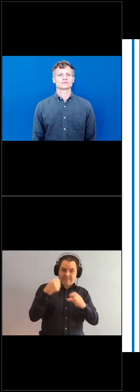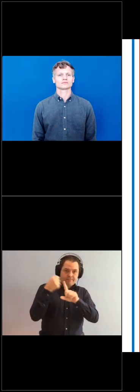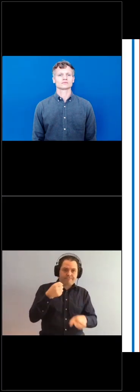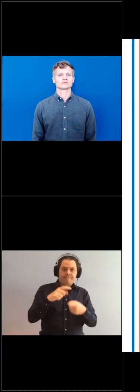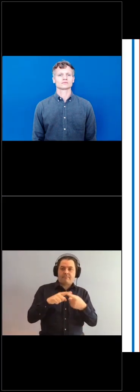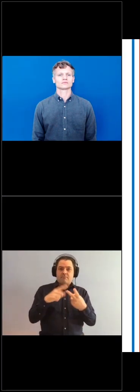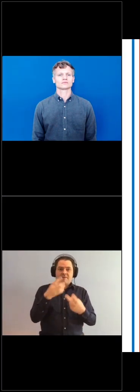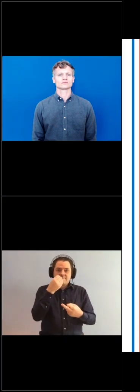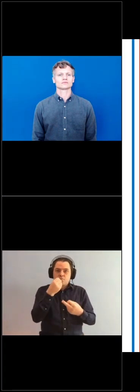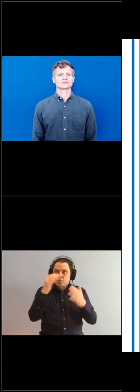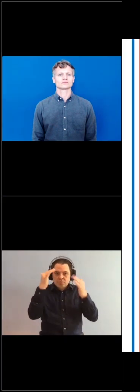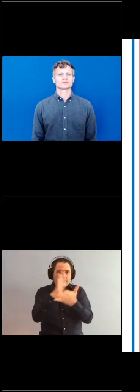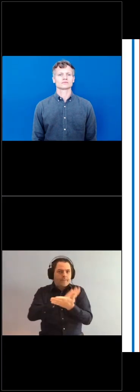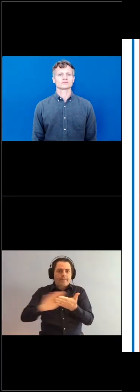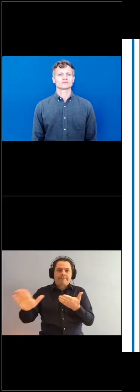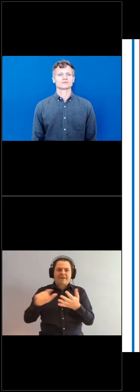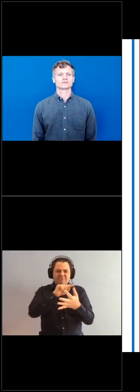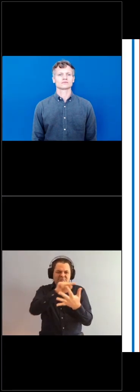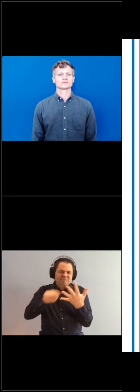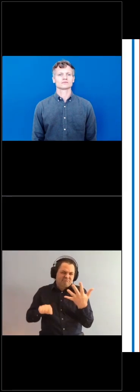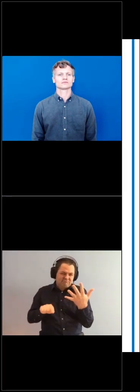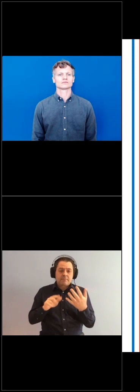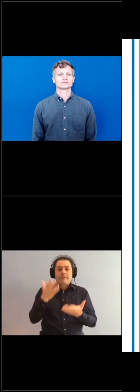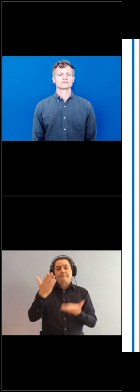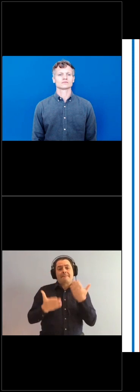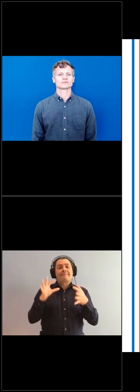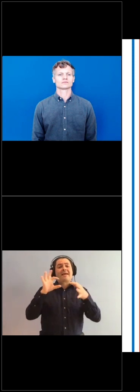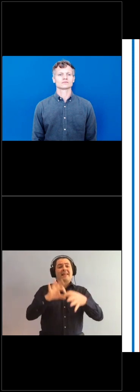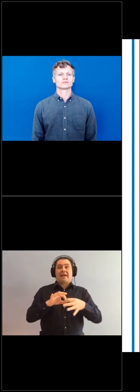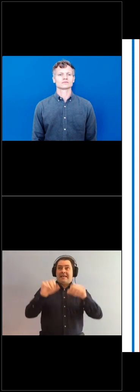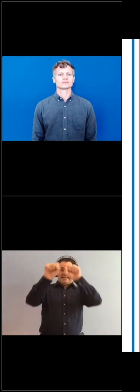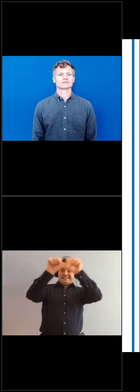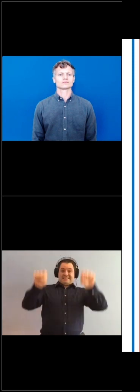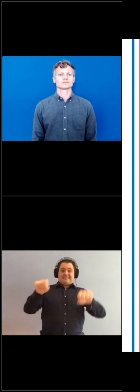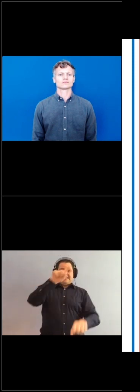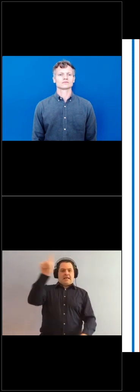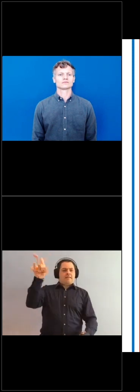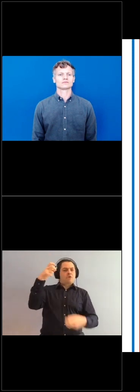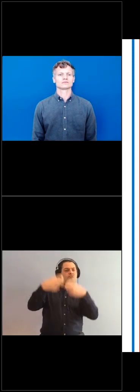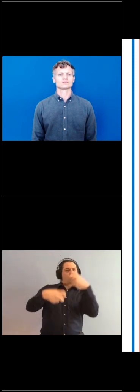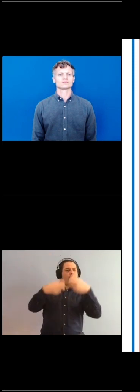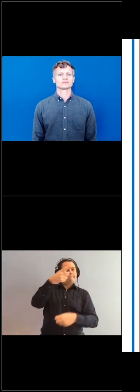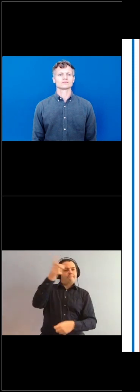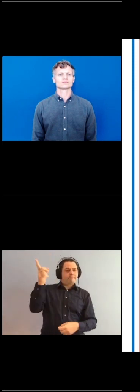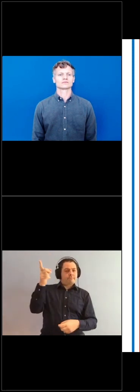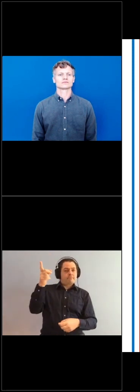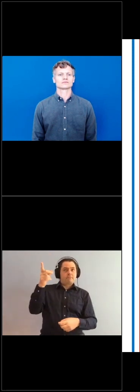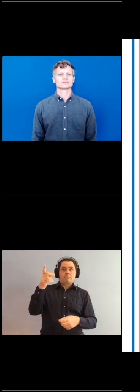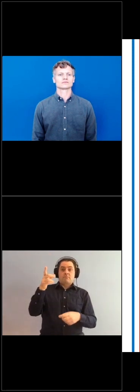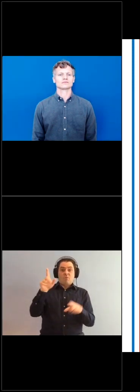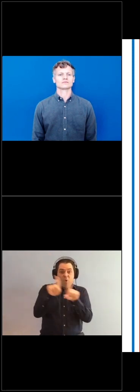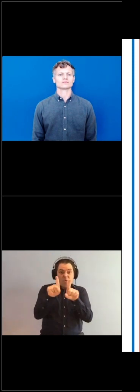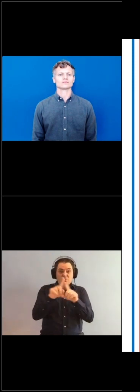due to a combination of structural inequalities, but as well crisis-specific inequalities and discrimination, like Paul was